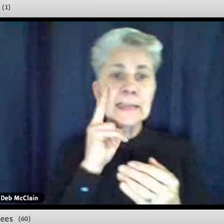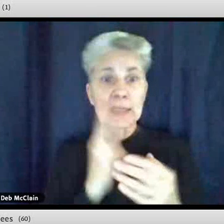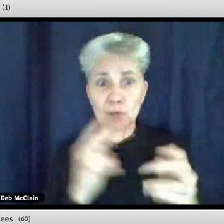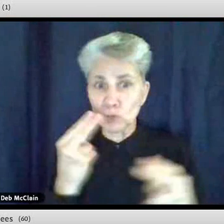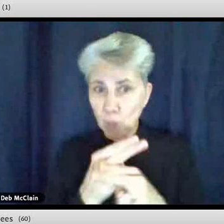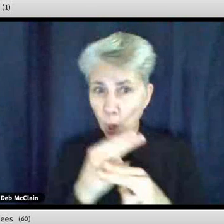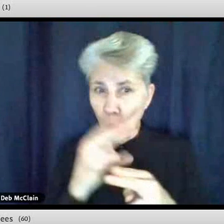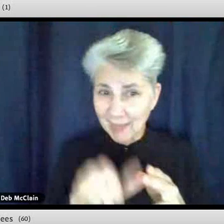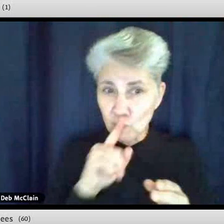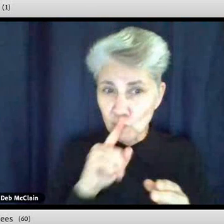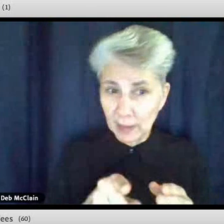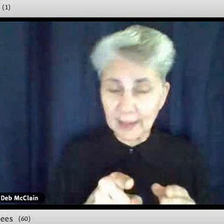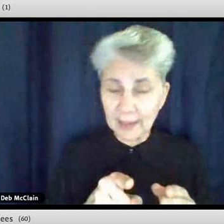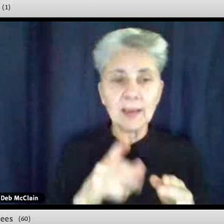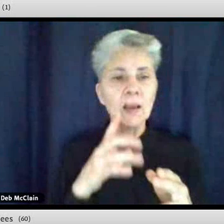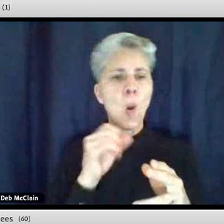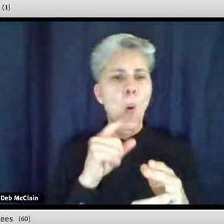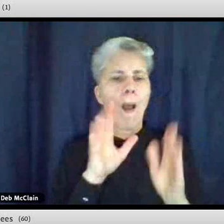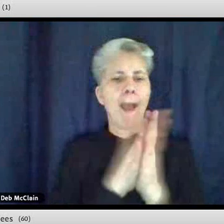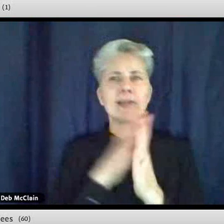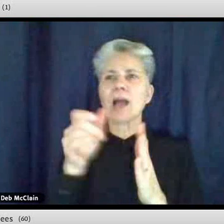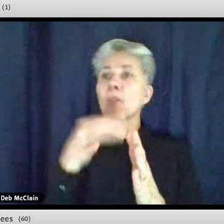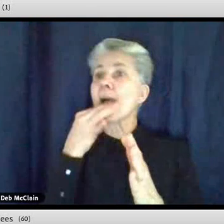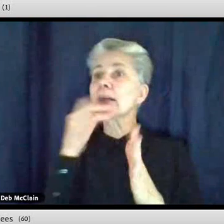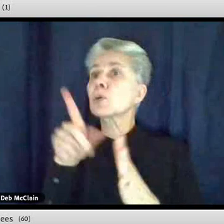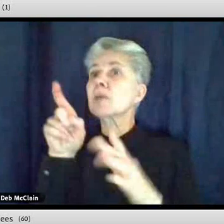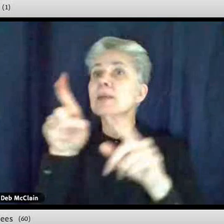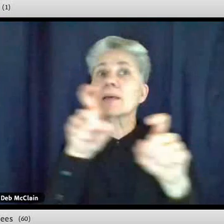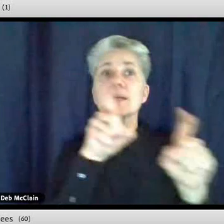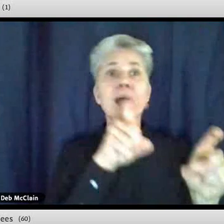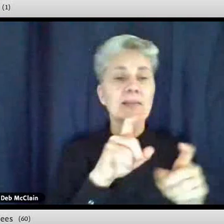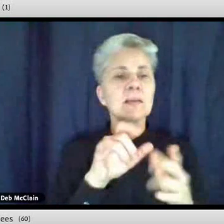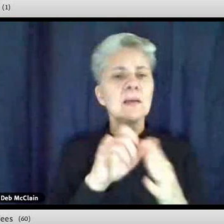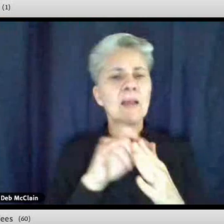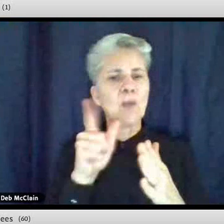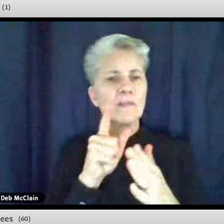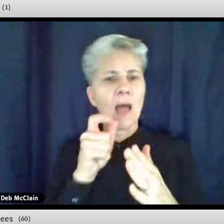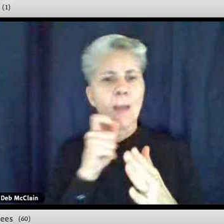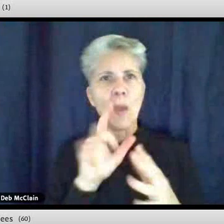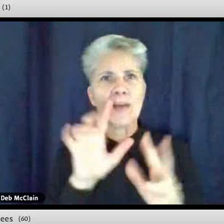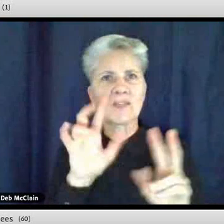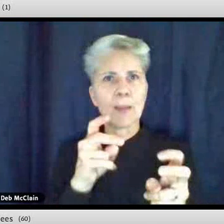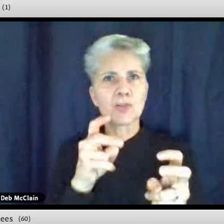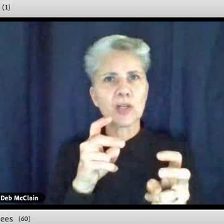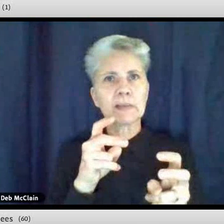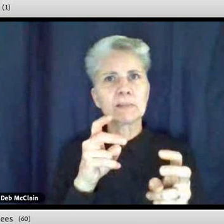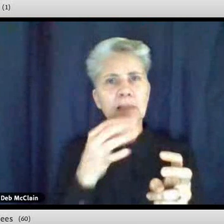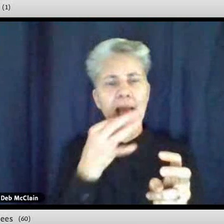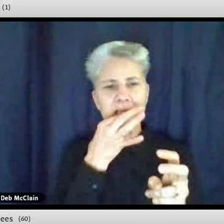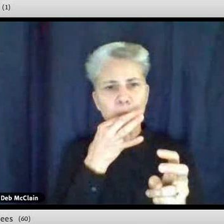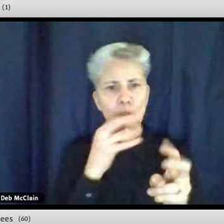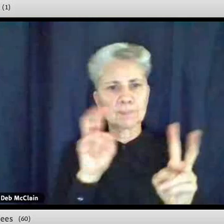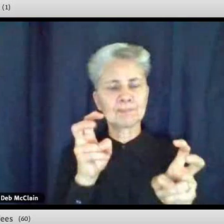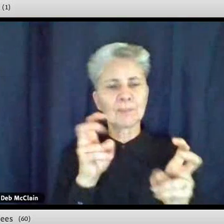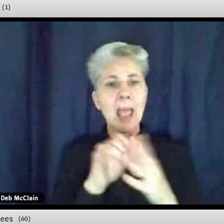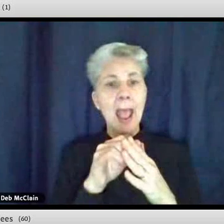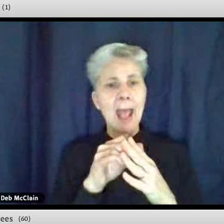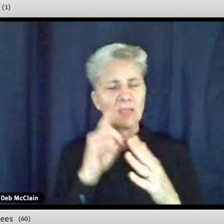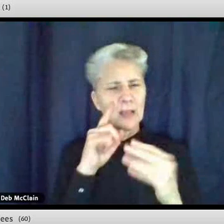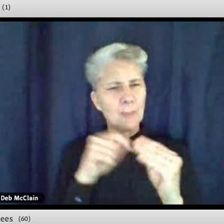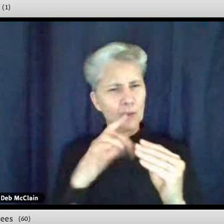supporting sources they have, you're checking the date, you're checking to see if it's a joke. You can also ask other experts if you work in a library